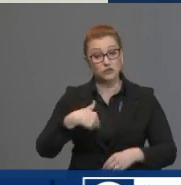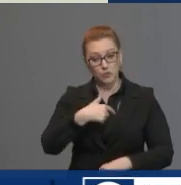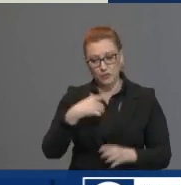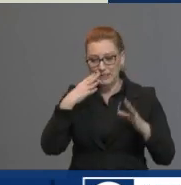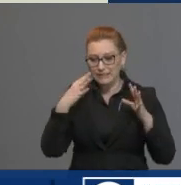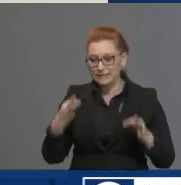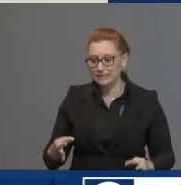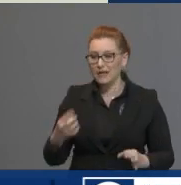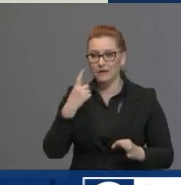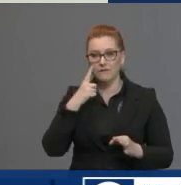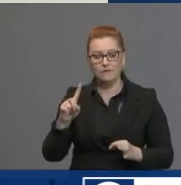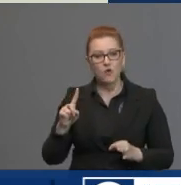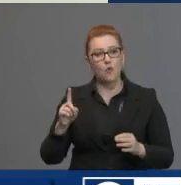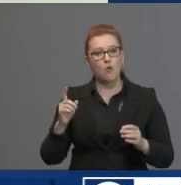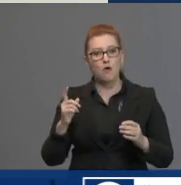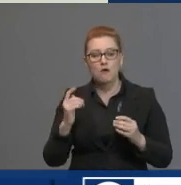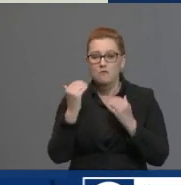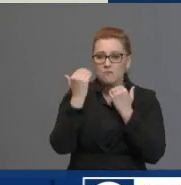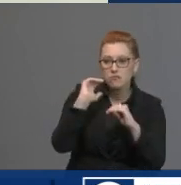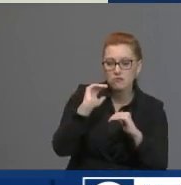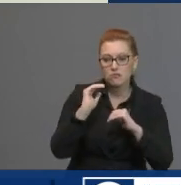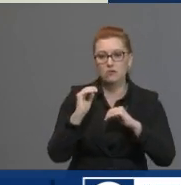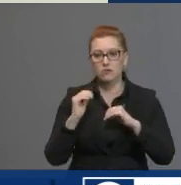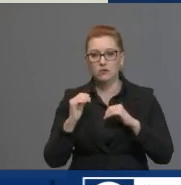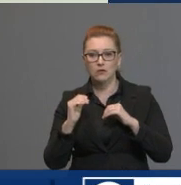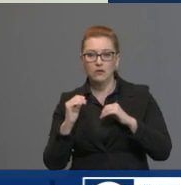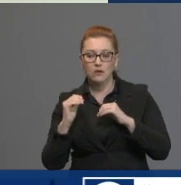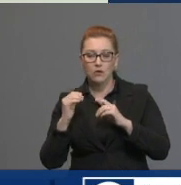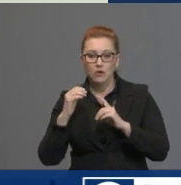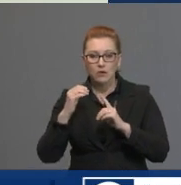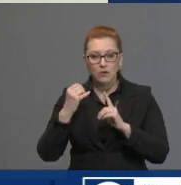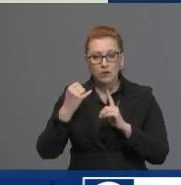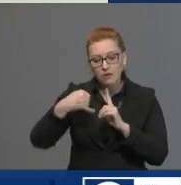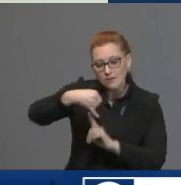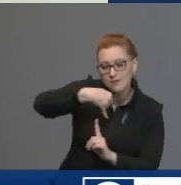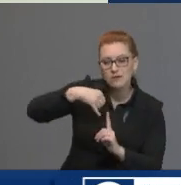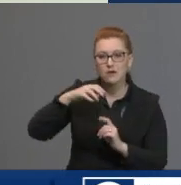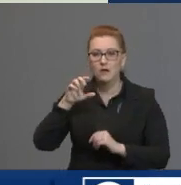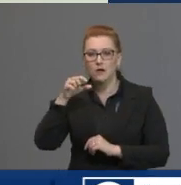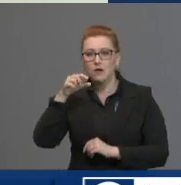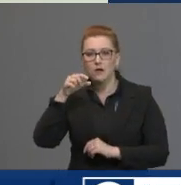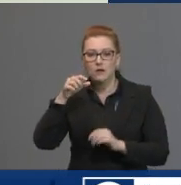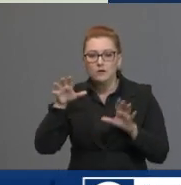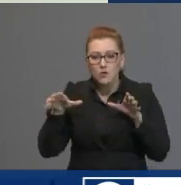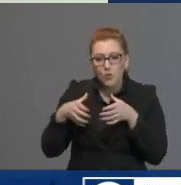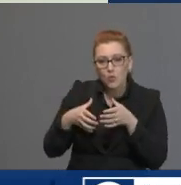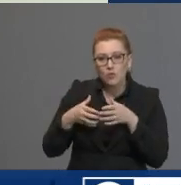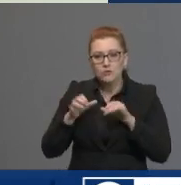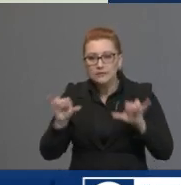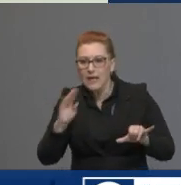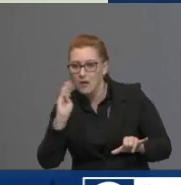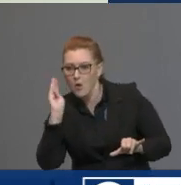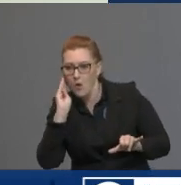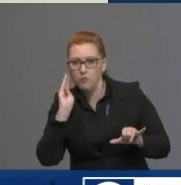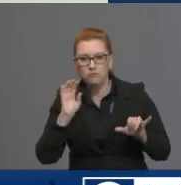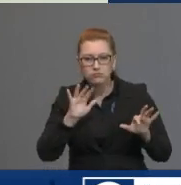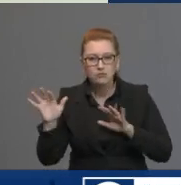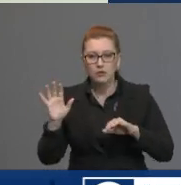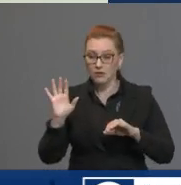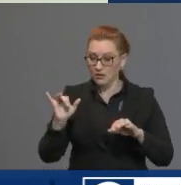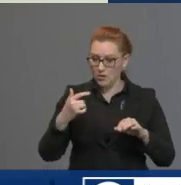was necessary to disperse these large groups. The information that we have that shows the slow of